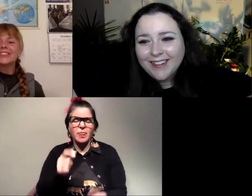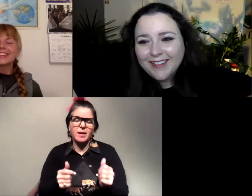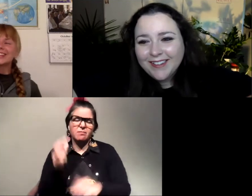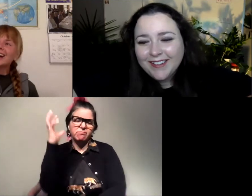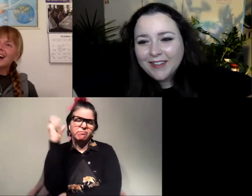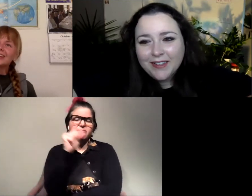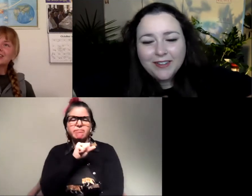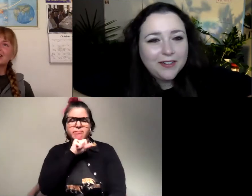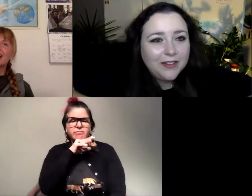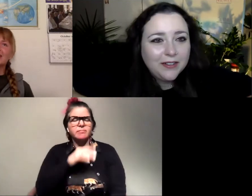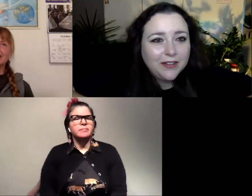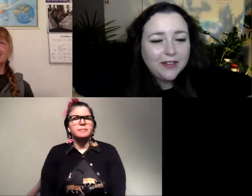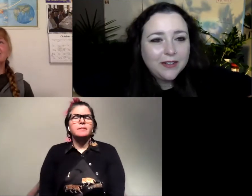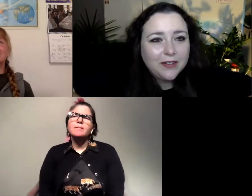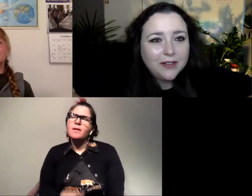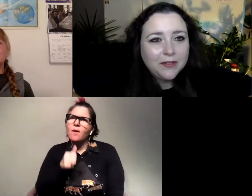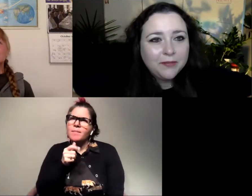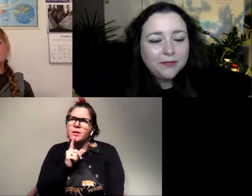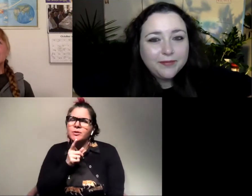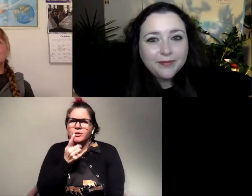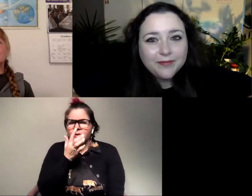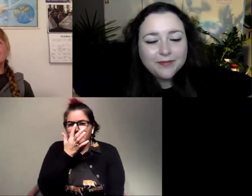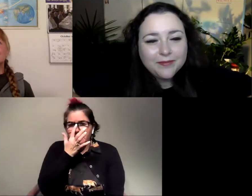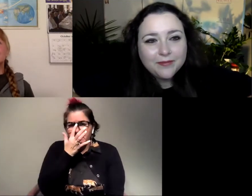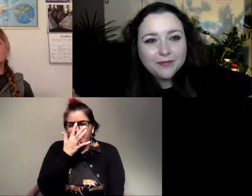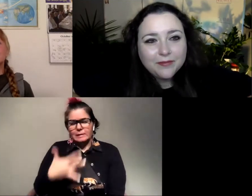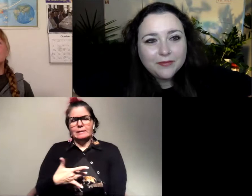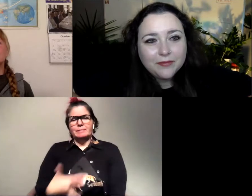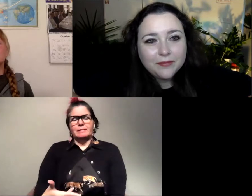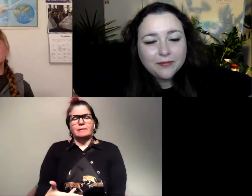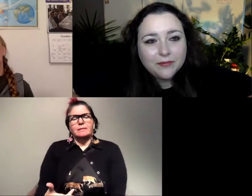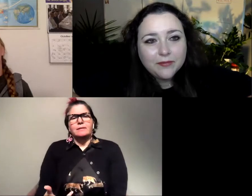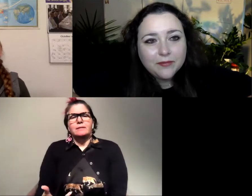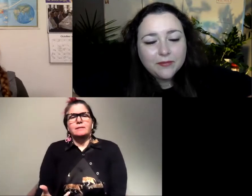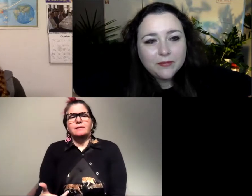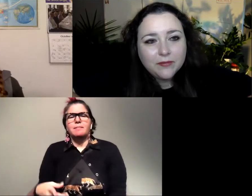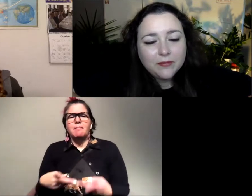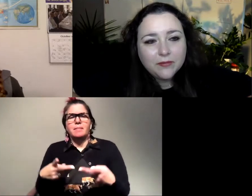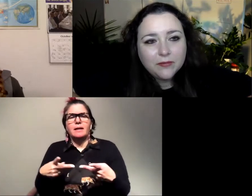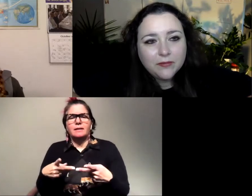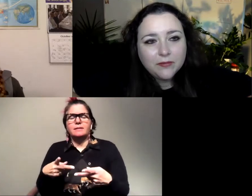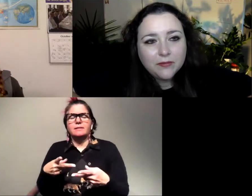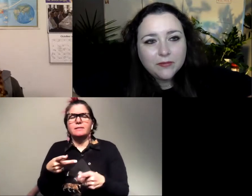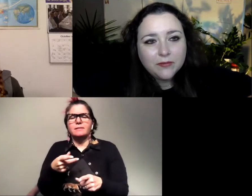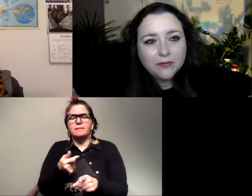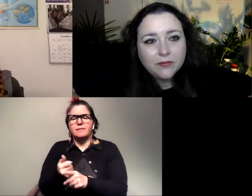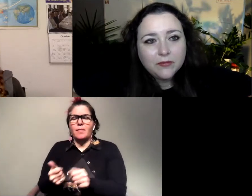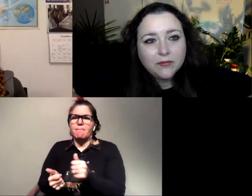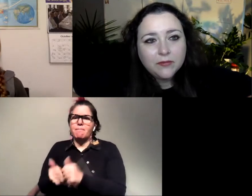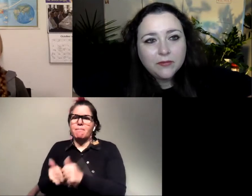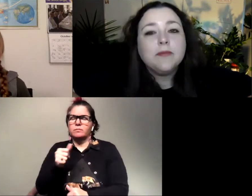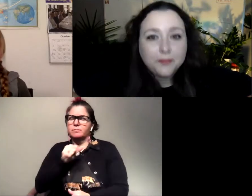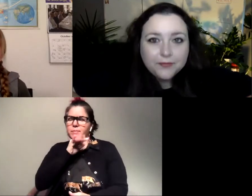um, yeah, I'm not sure. I think usually the places that end up being most polluted are